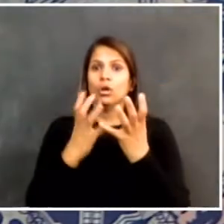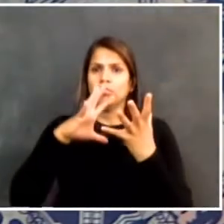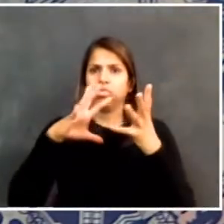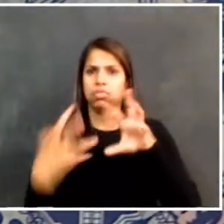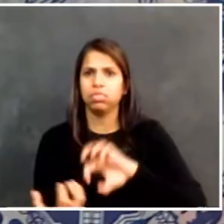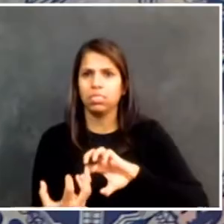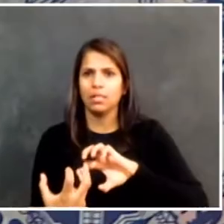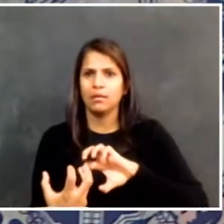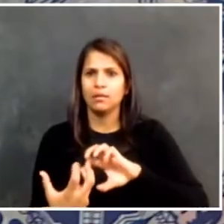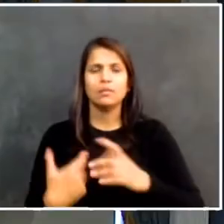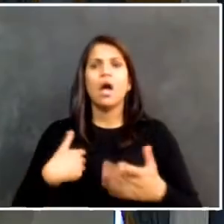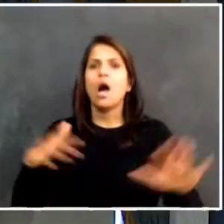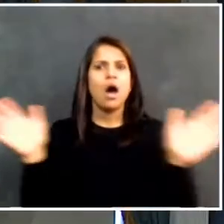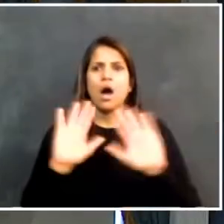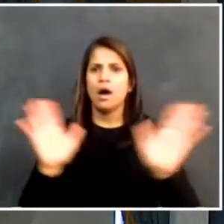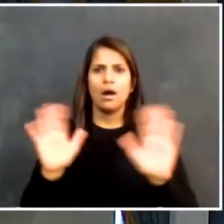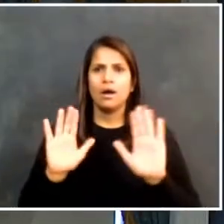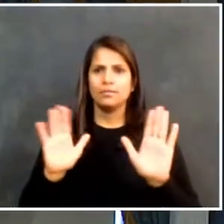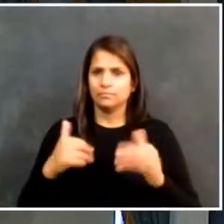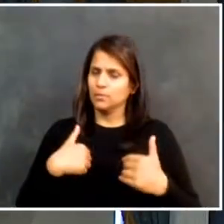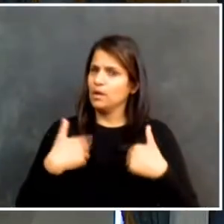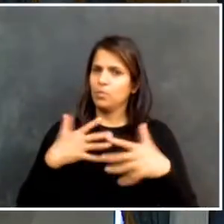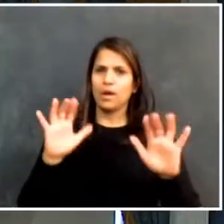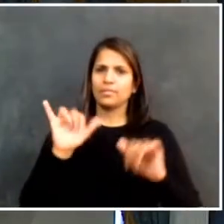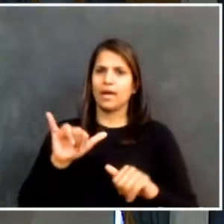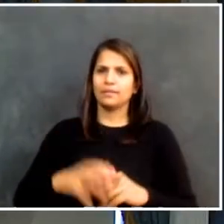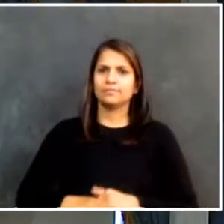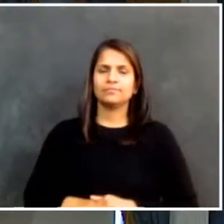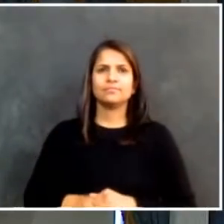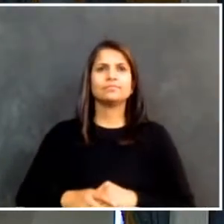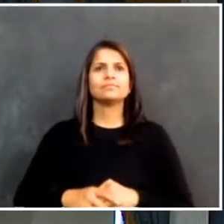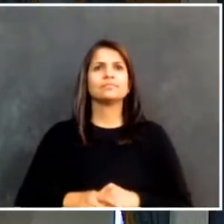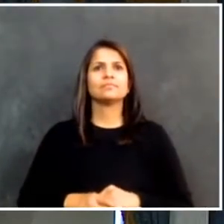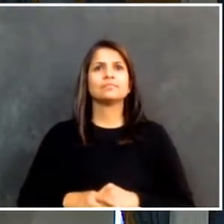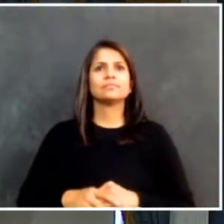lead. Bridget from WNYC is up next. Bridget.